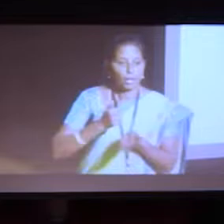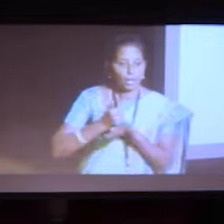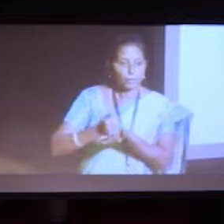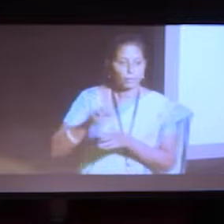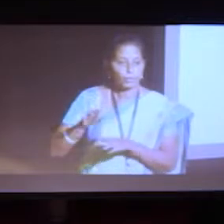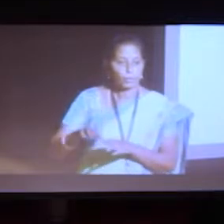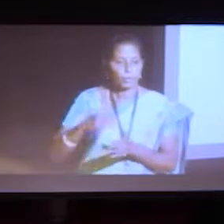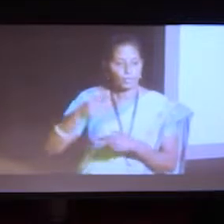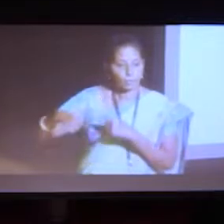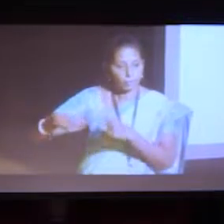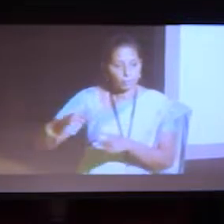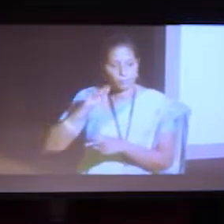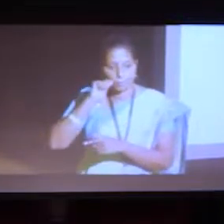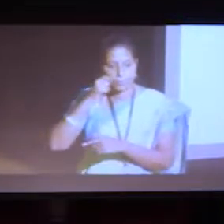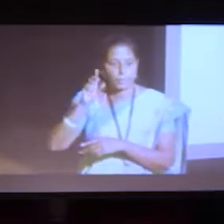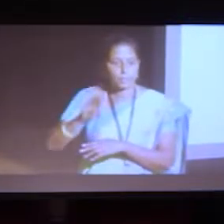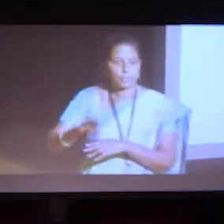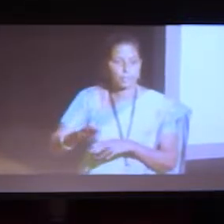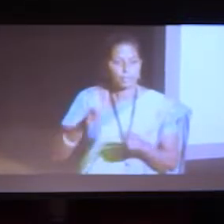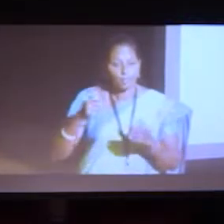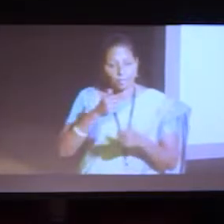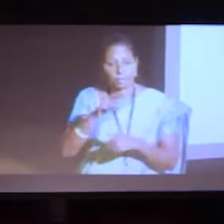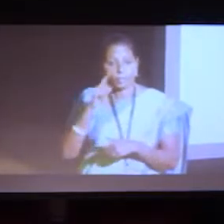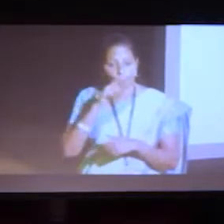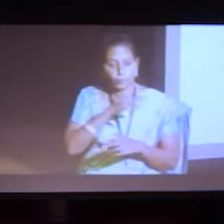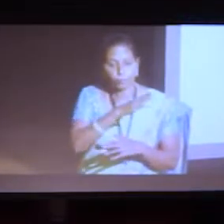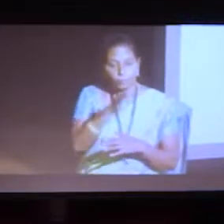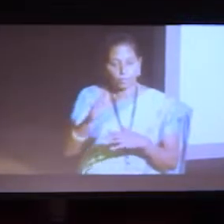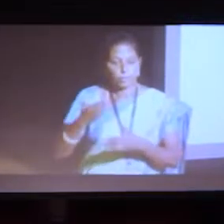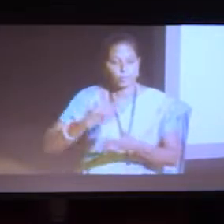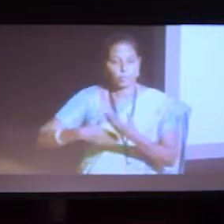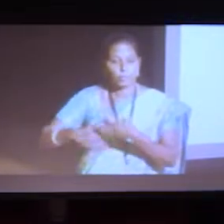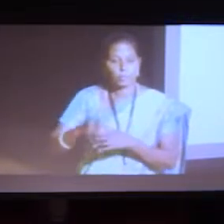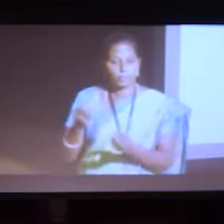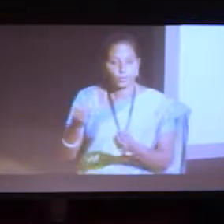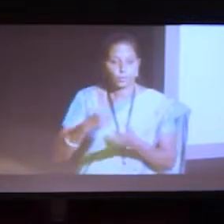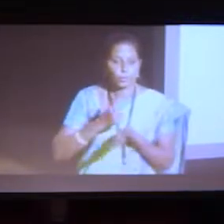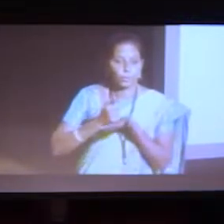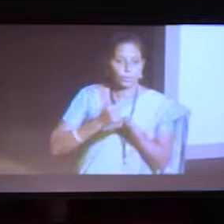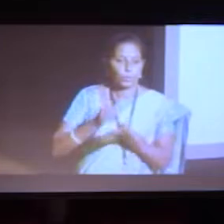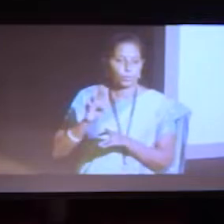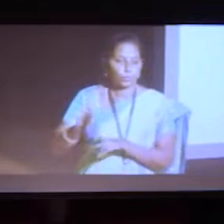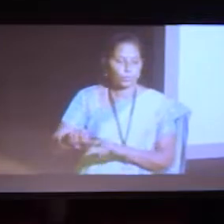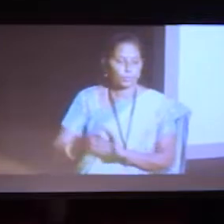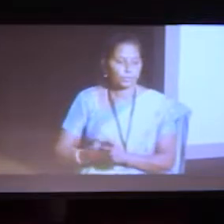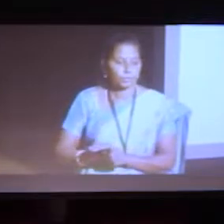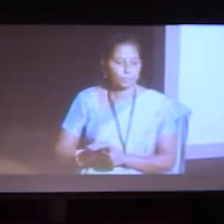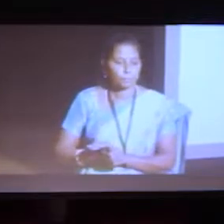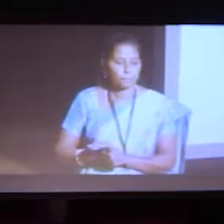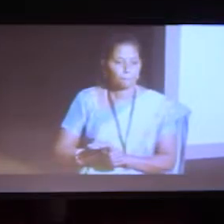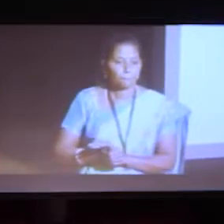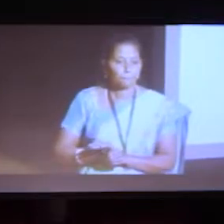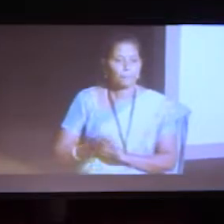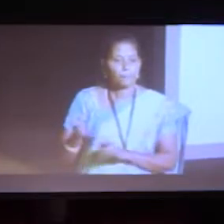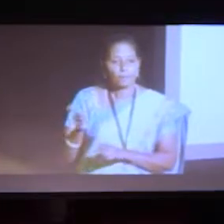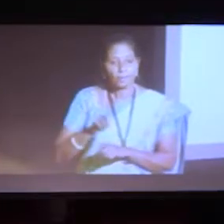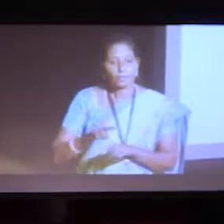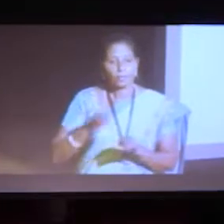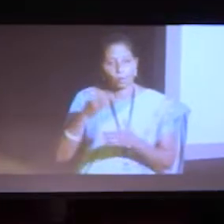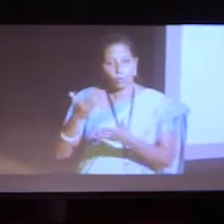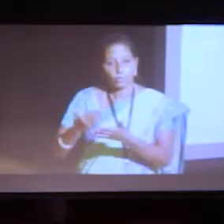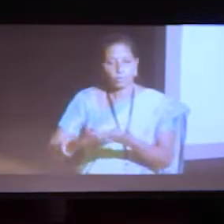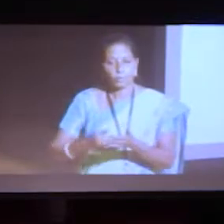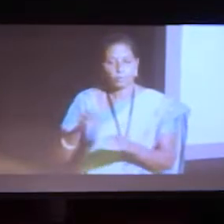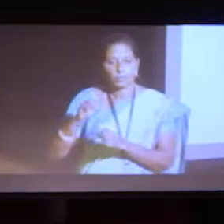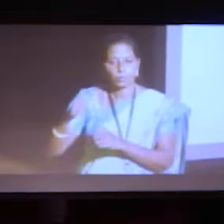empower every person, every organization to achieve more. I've had the honor of being in this role